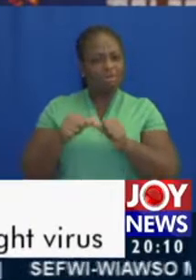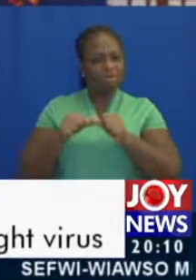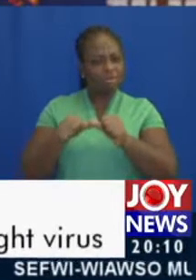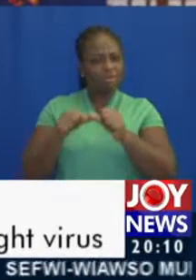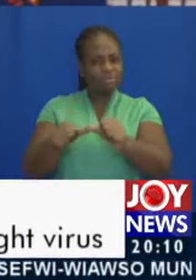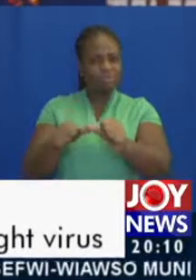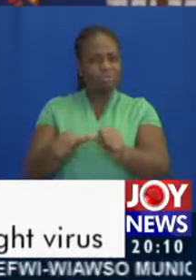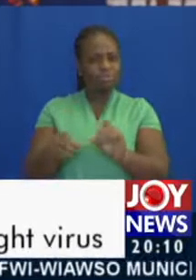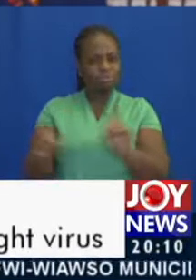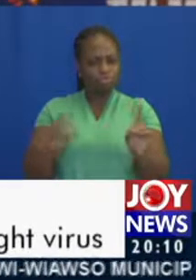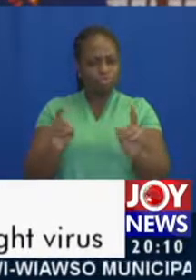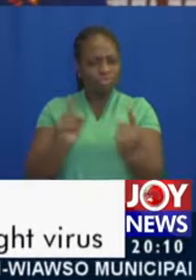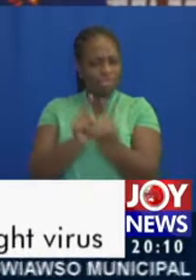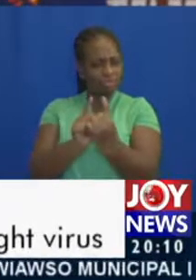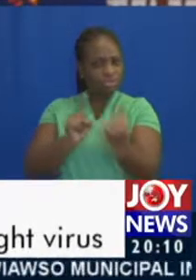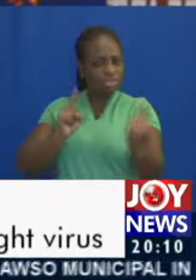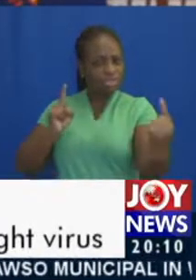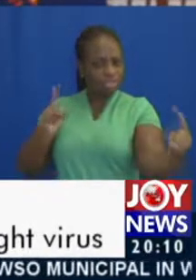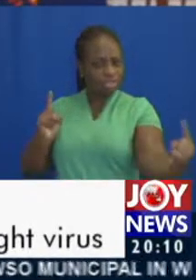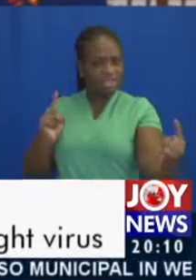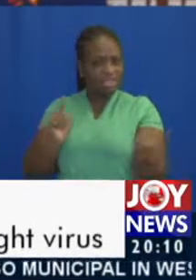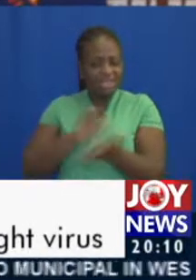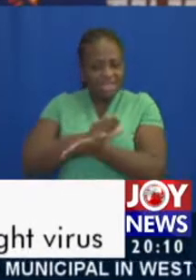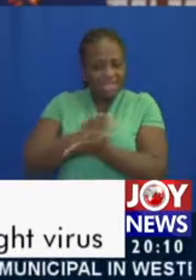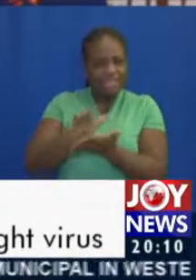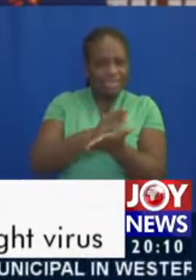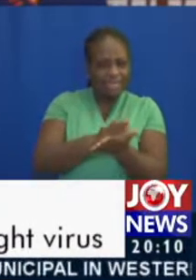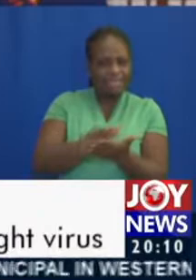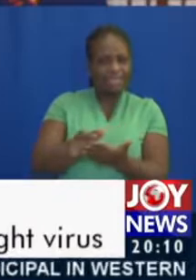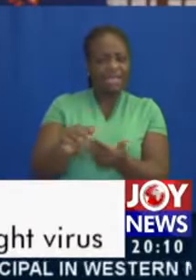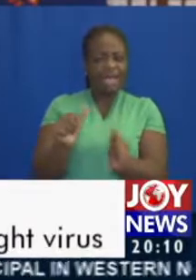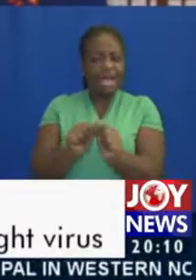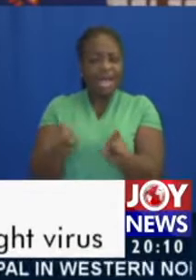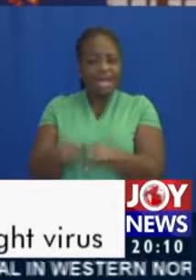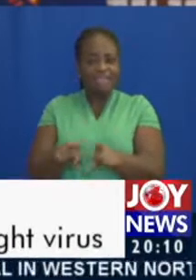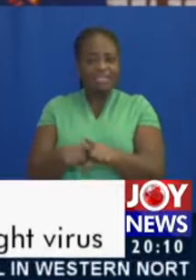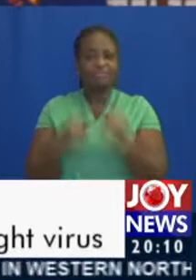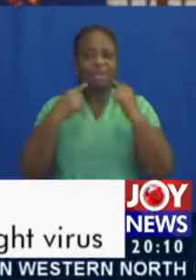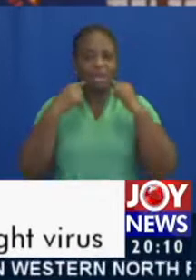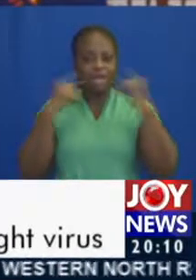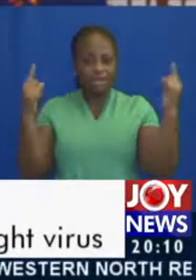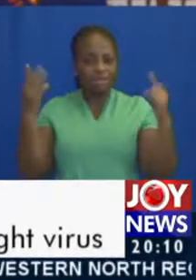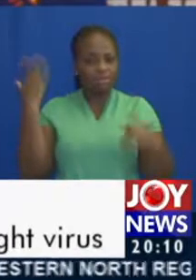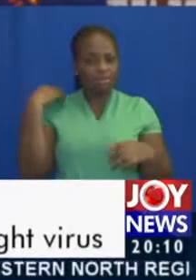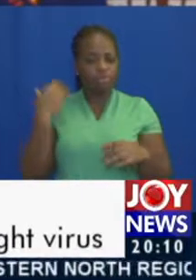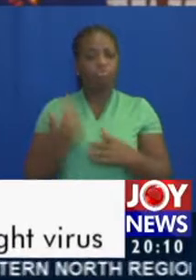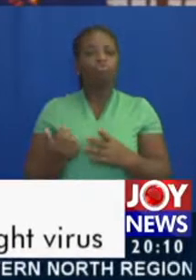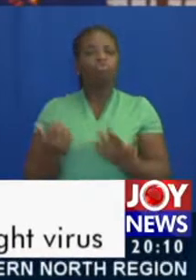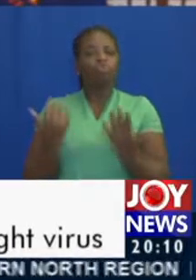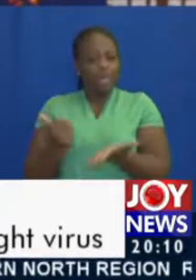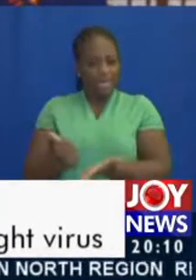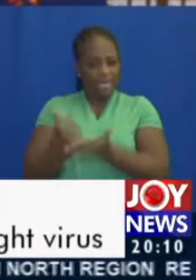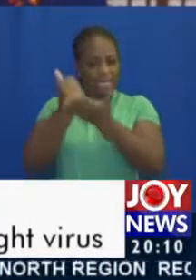social distancing and hygiene protocols we have instituted to stem the tide of